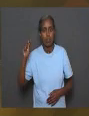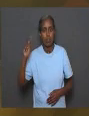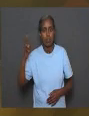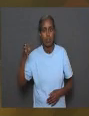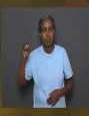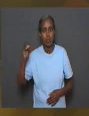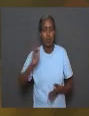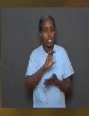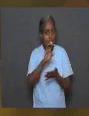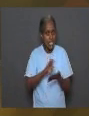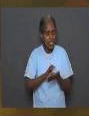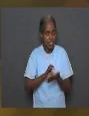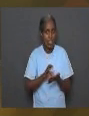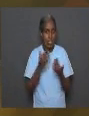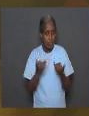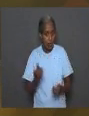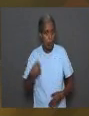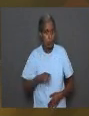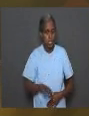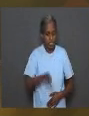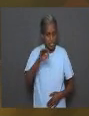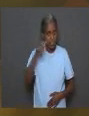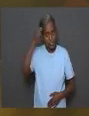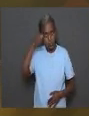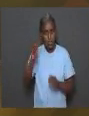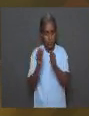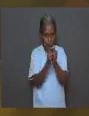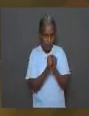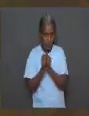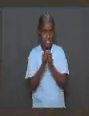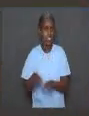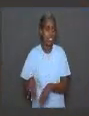Now, we will discover a theorem together, students.